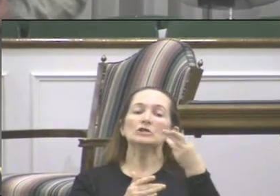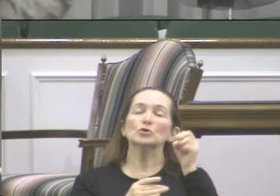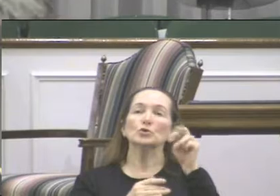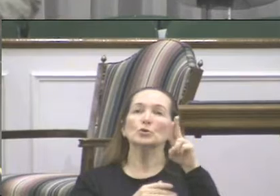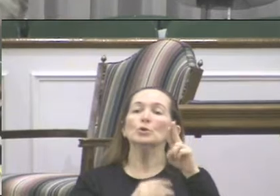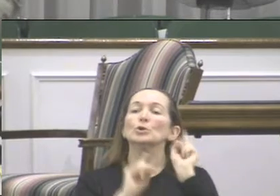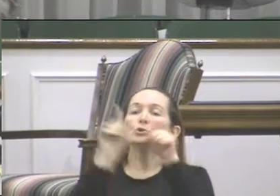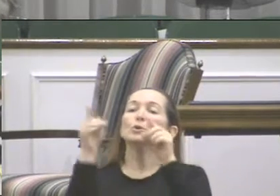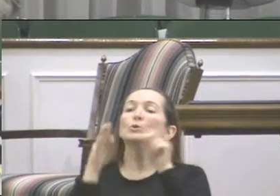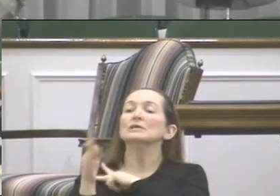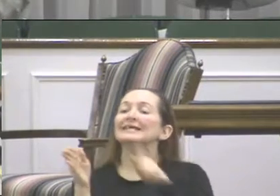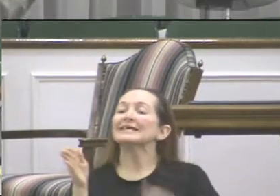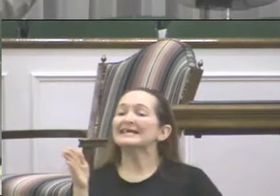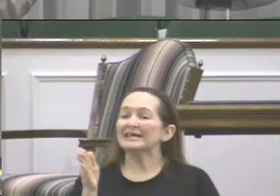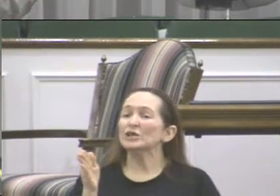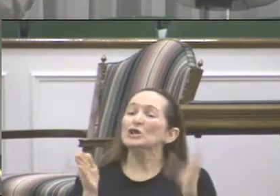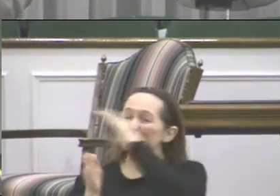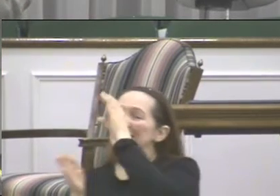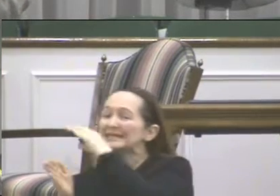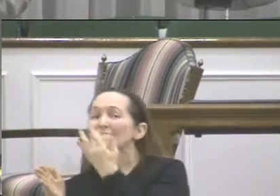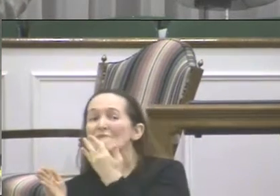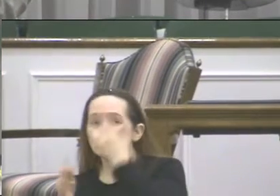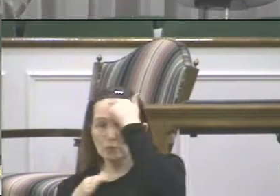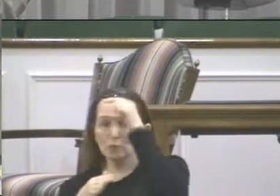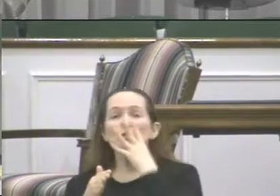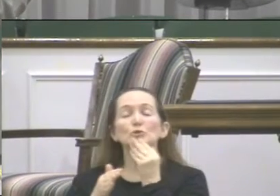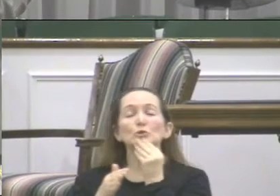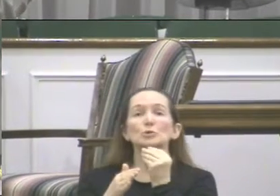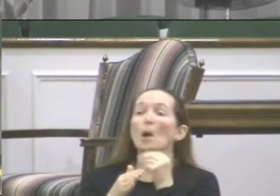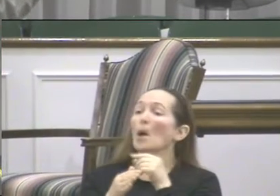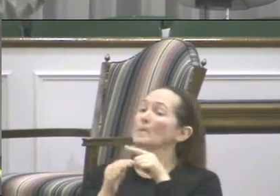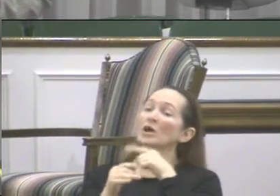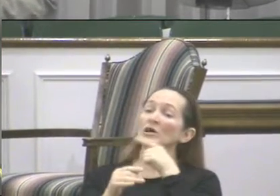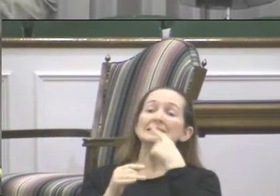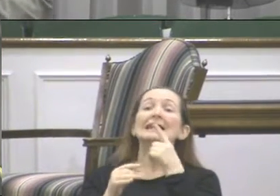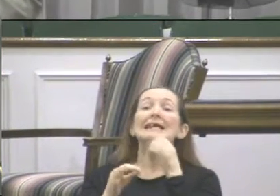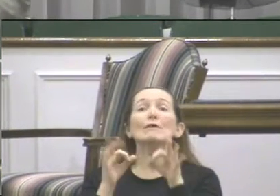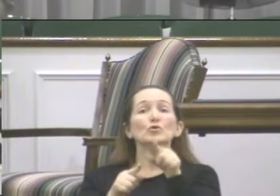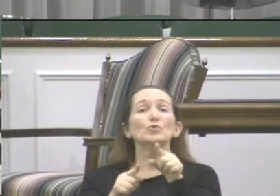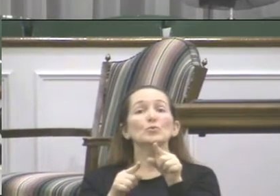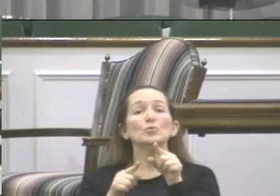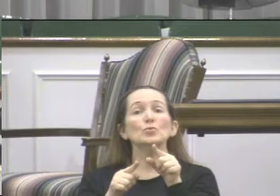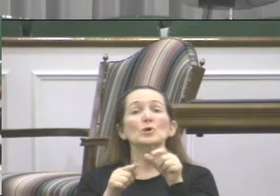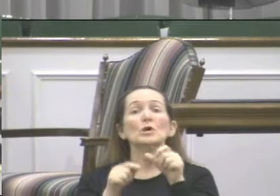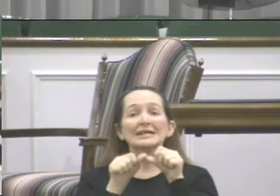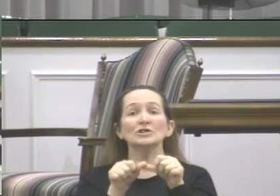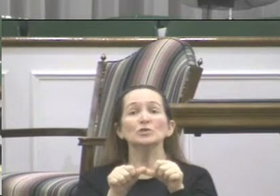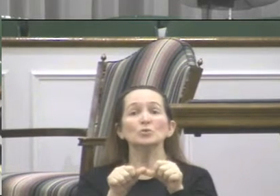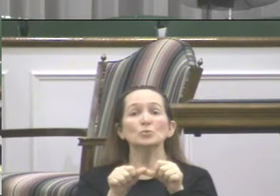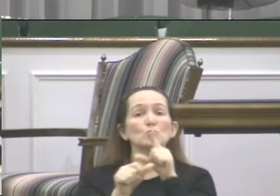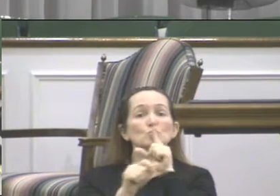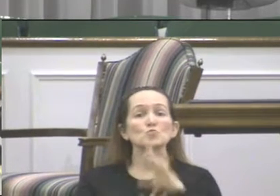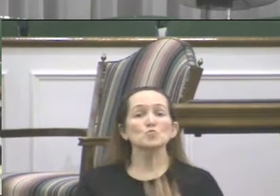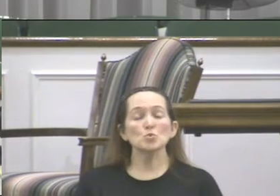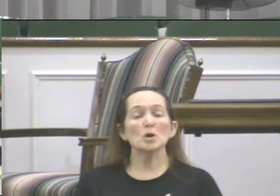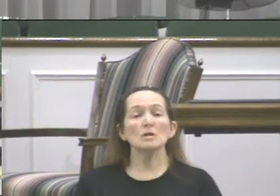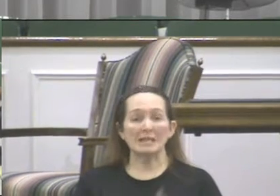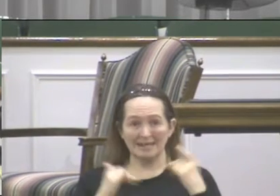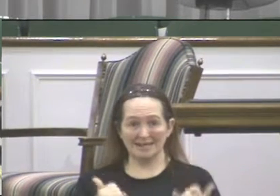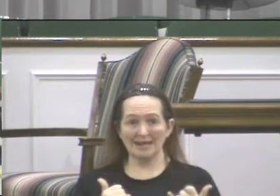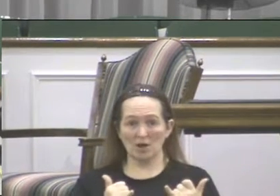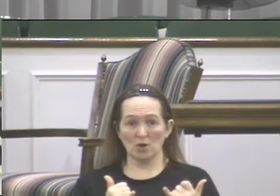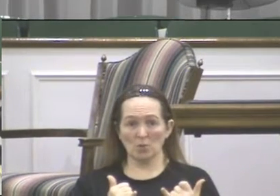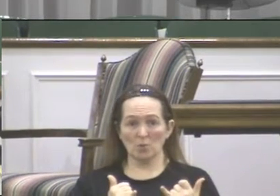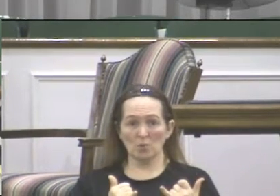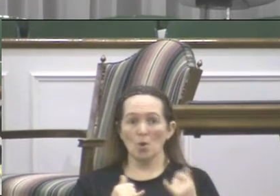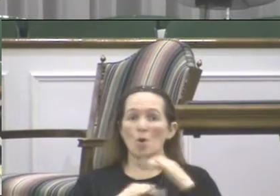"For if you remain silent at this time, belief and deliverance will arise